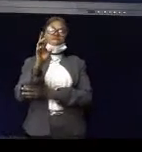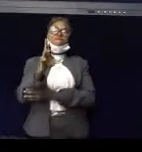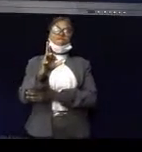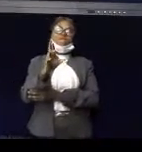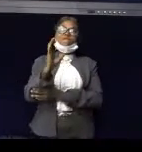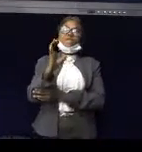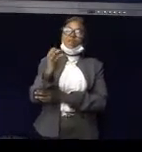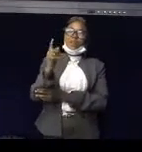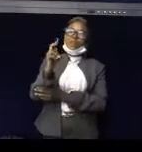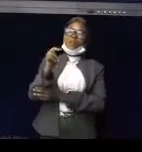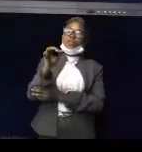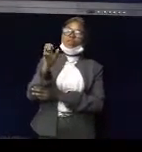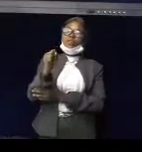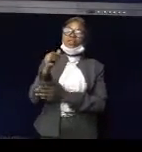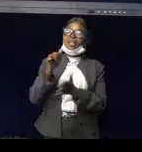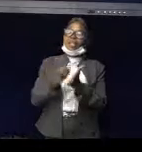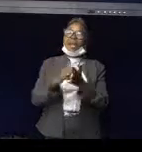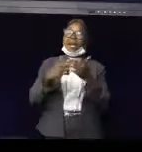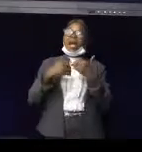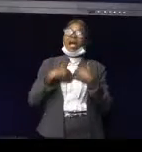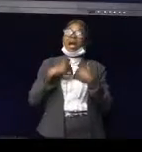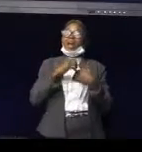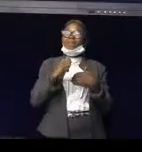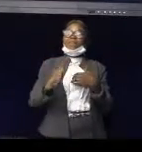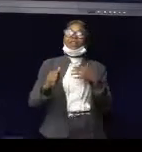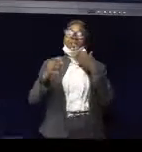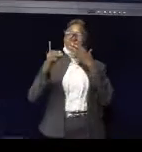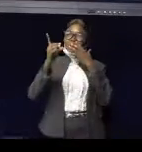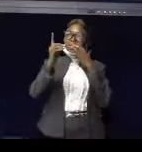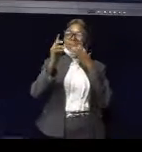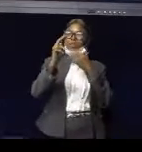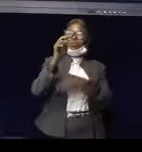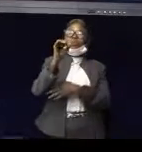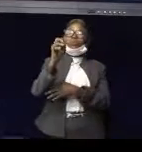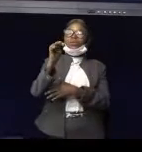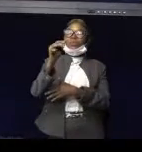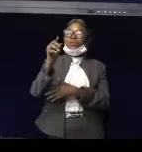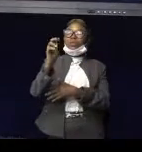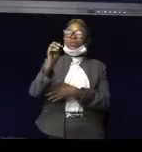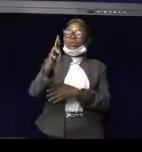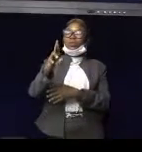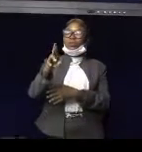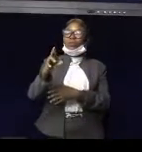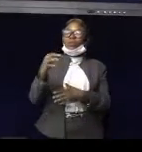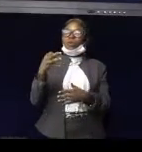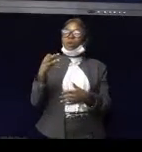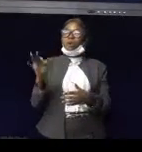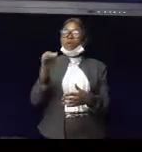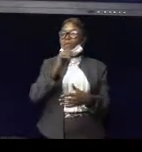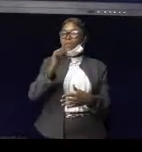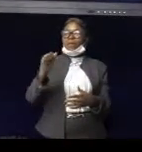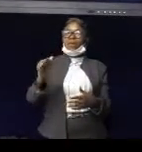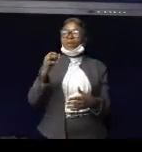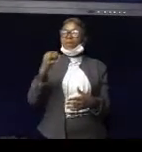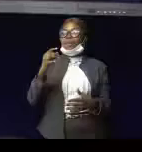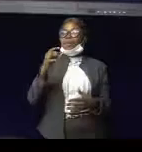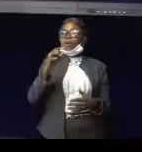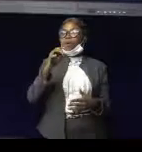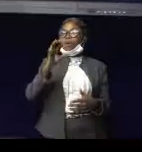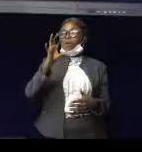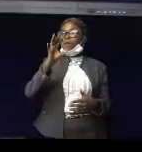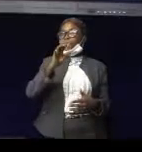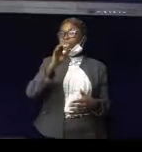9 are recurring decimals, and they can be pretty difficult to handle when you start working with them. But I show you a very